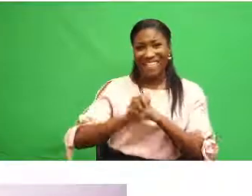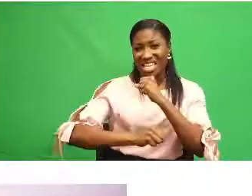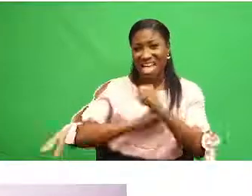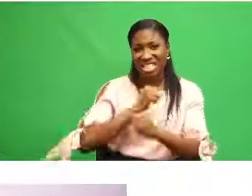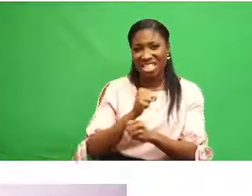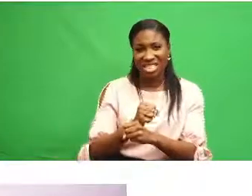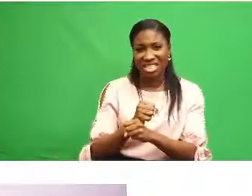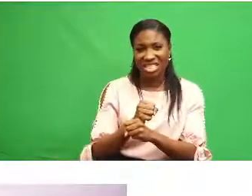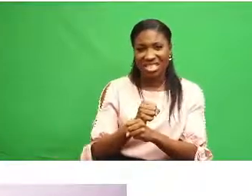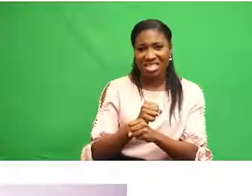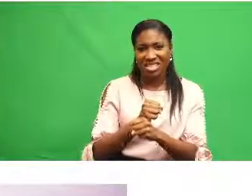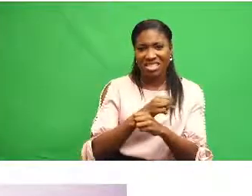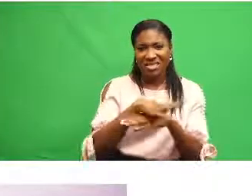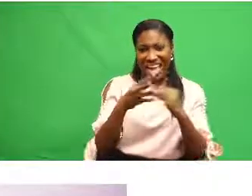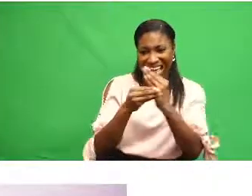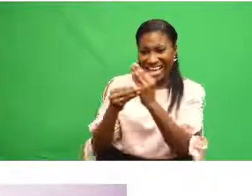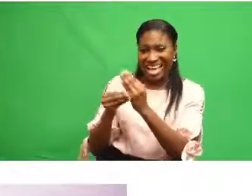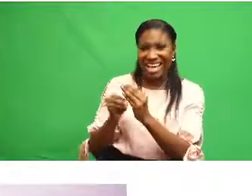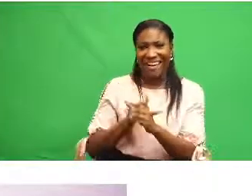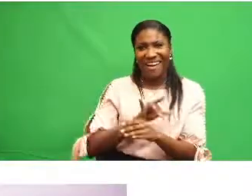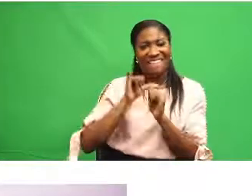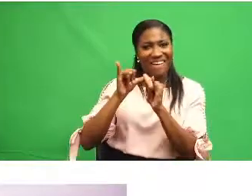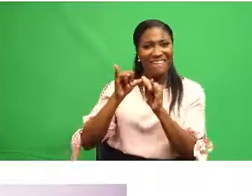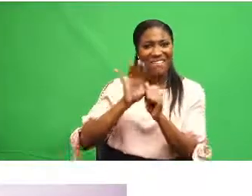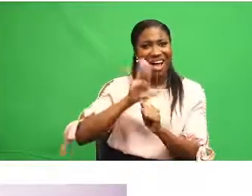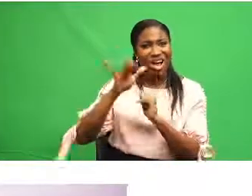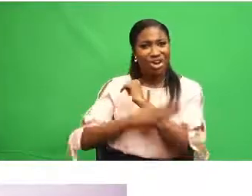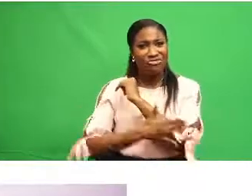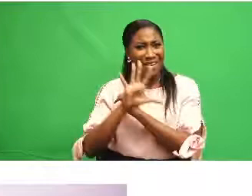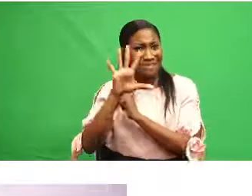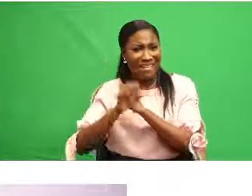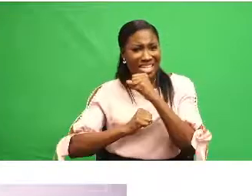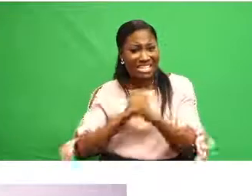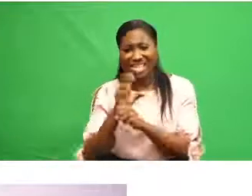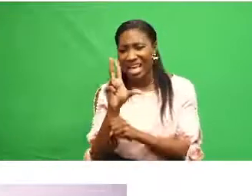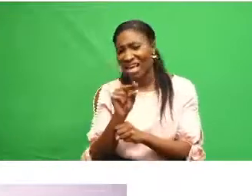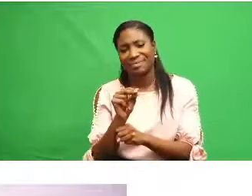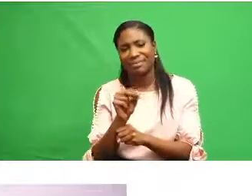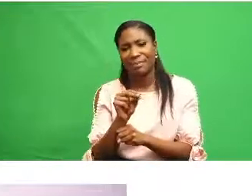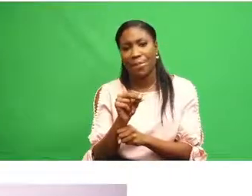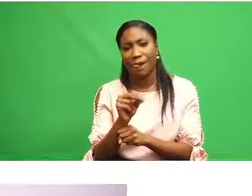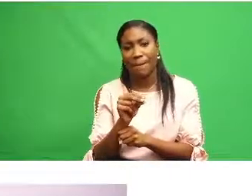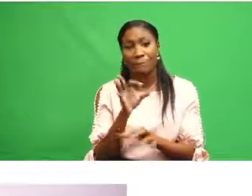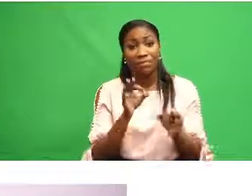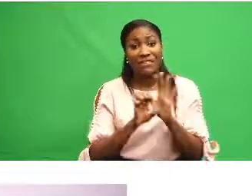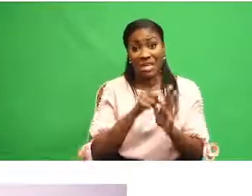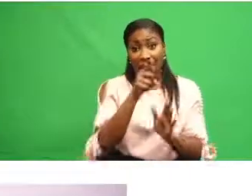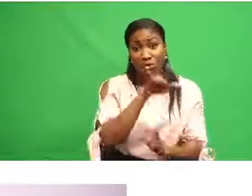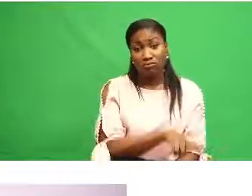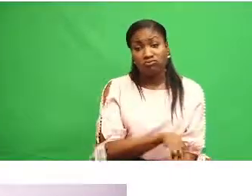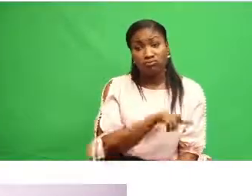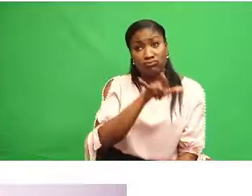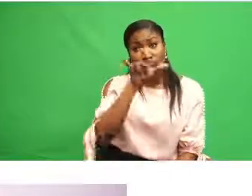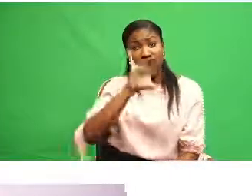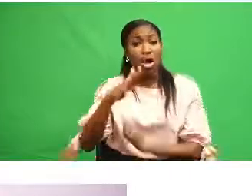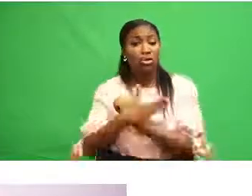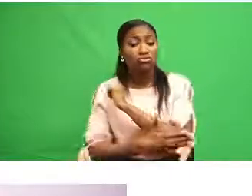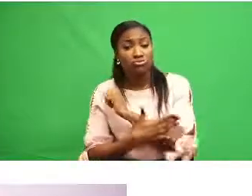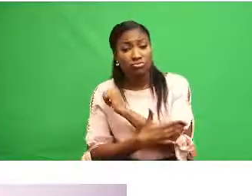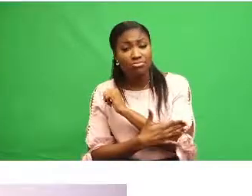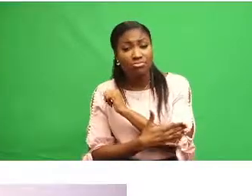years added up all together. All right, so first we have to see if you go abroad, you came back 2 years